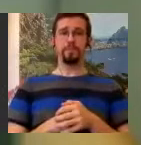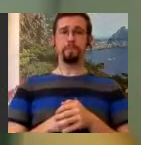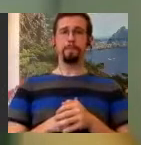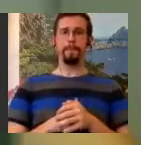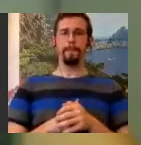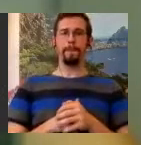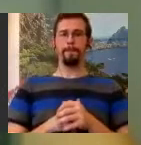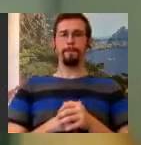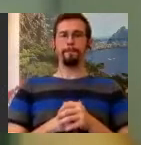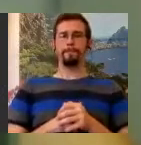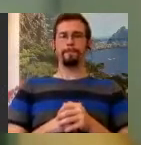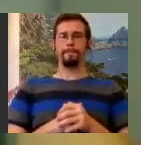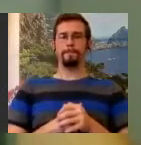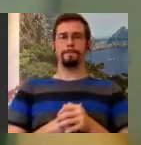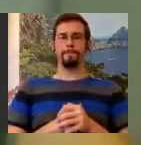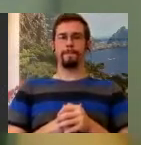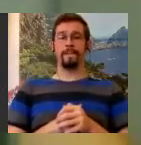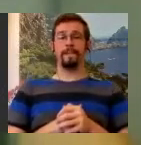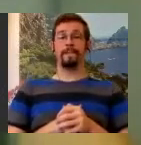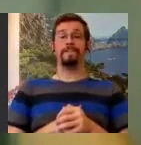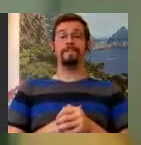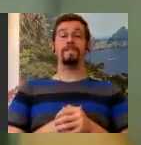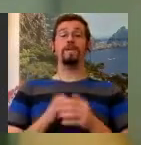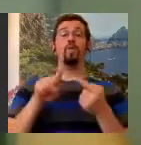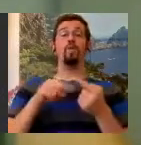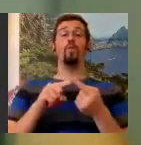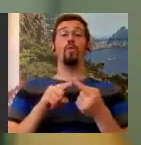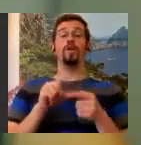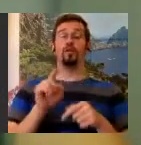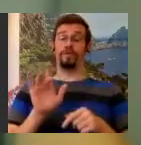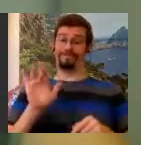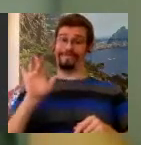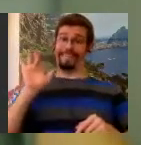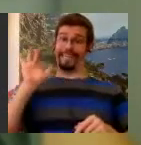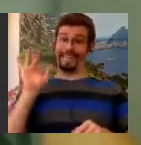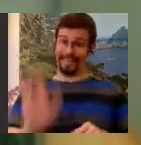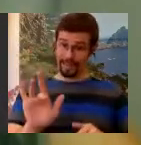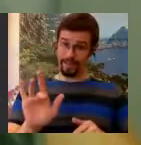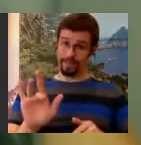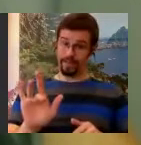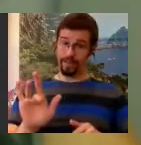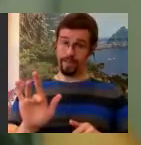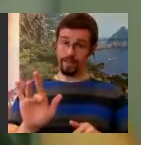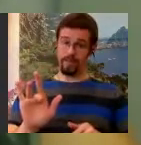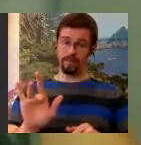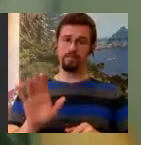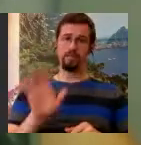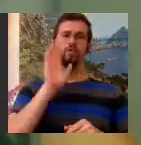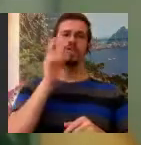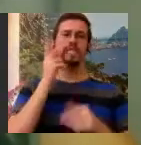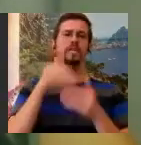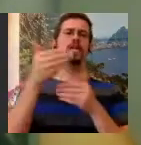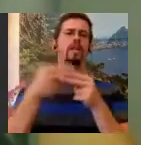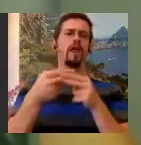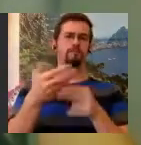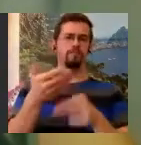While if you click on that body part, next slide,